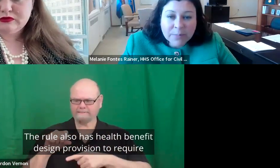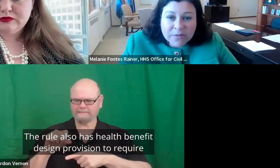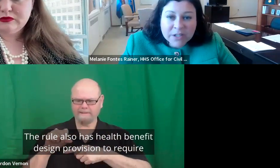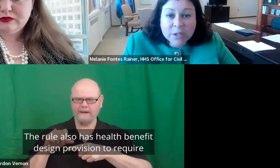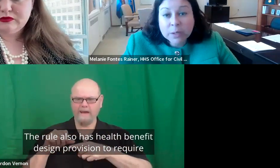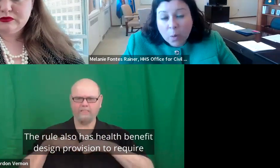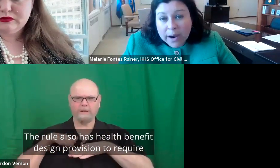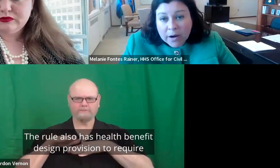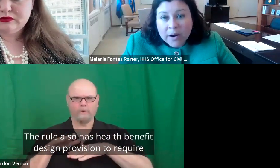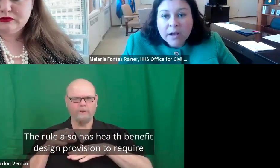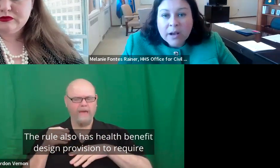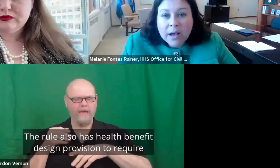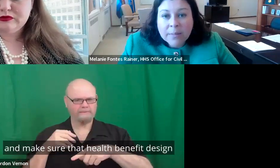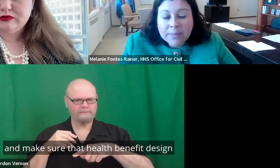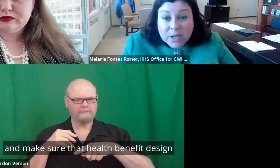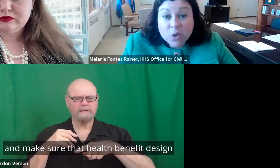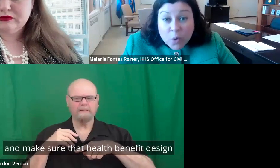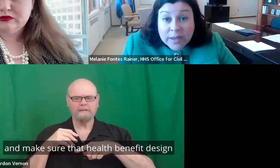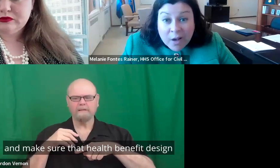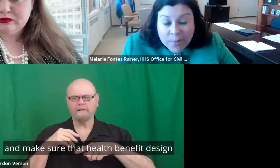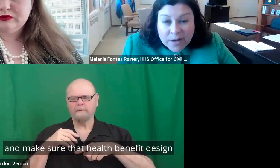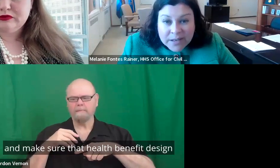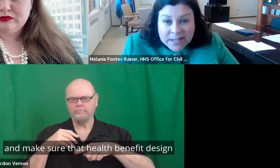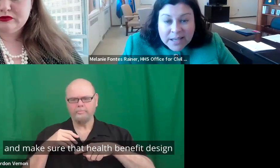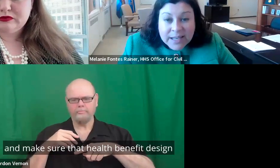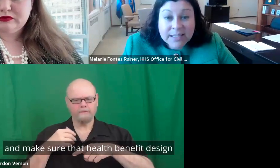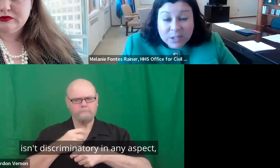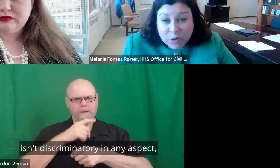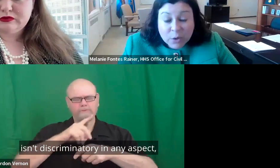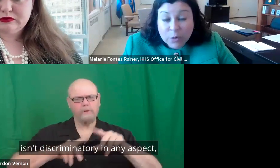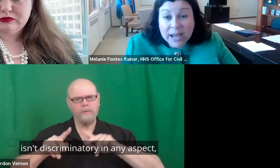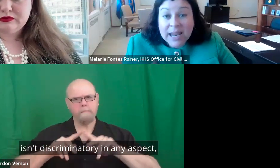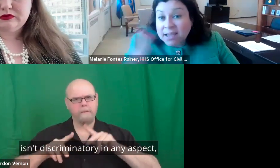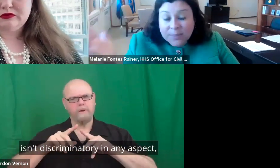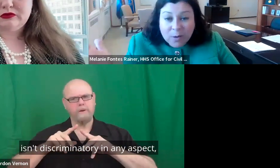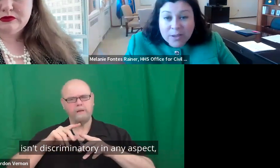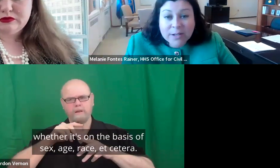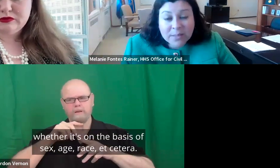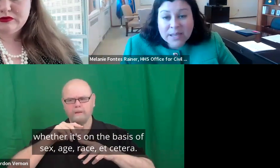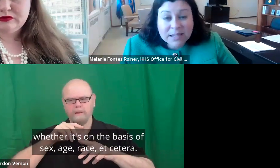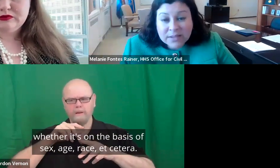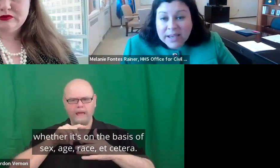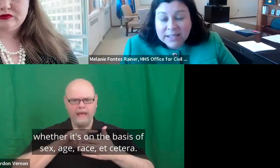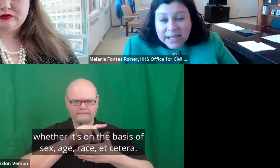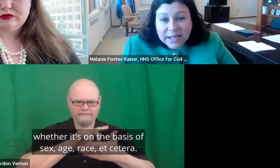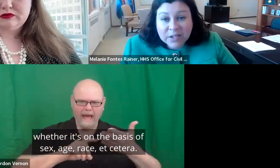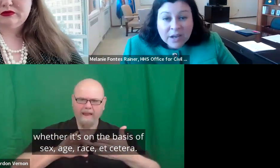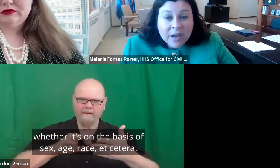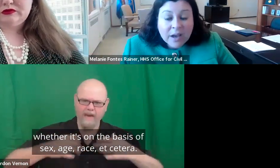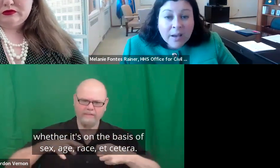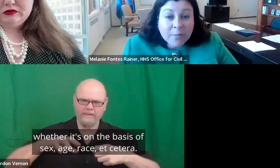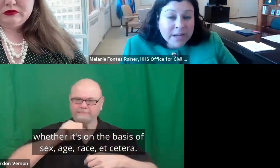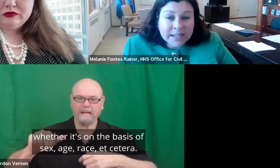benefit design provision to require and make sure that health benefit design isn't discriminatory in any aspect, whether it's on the basis of sex,